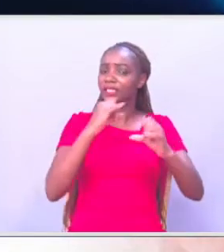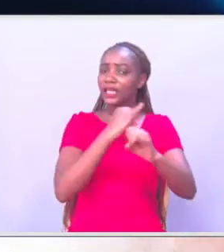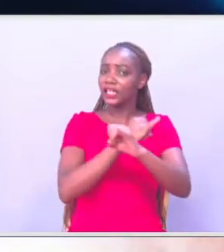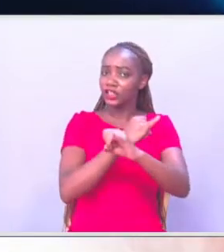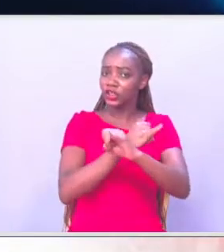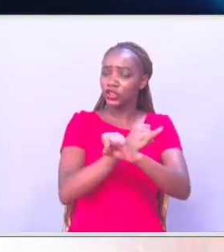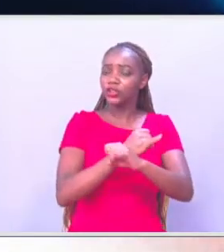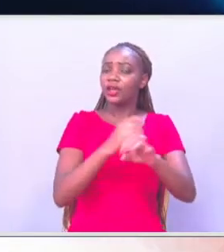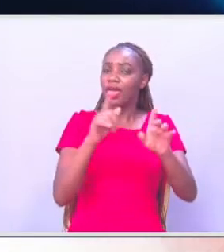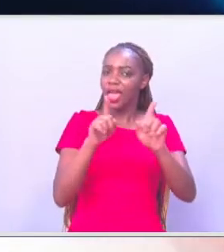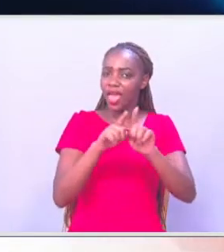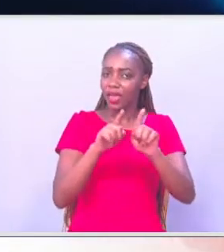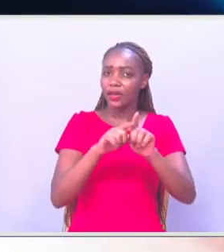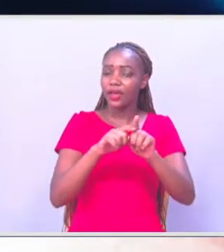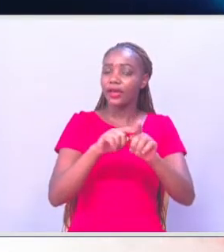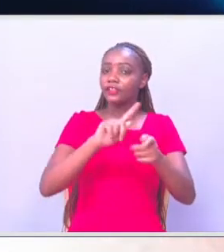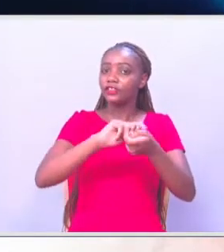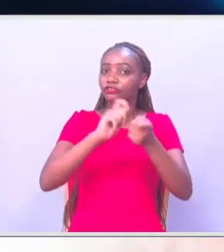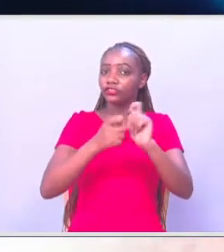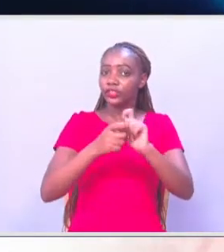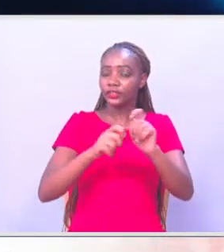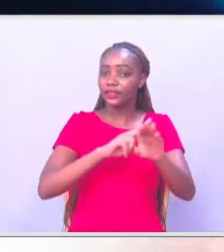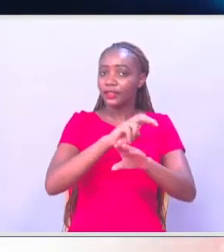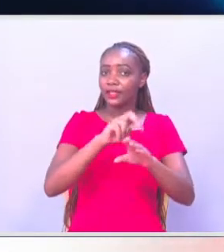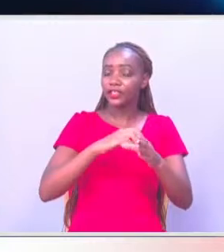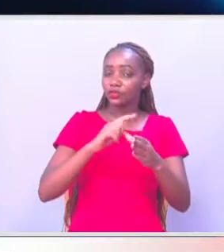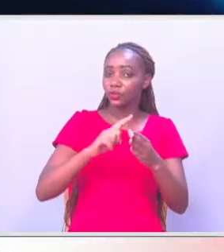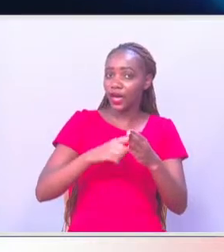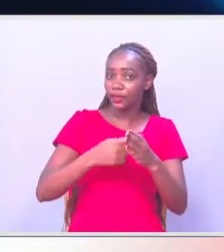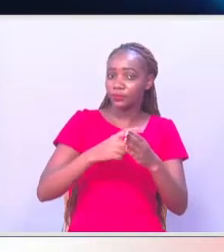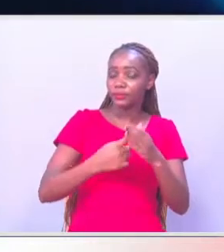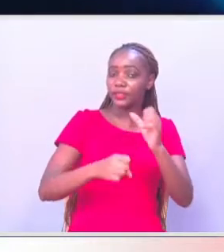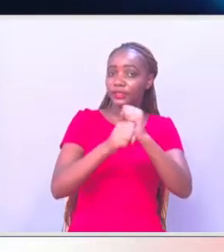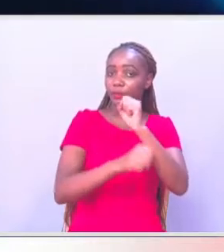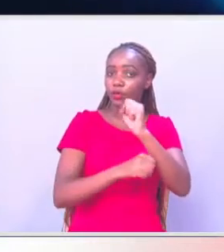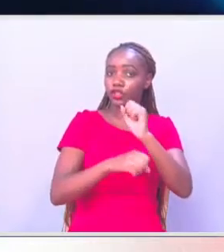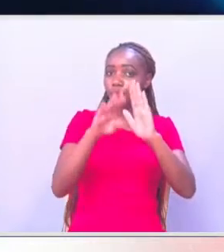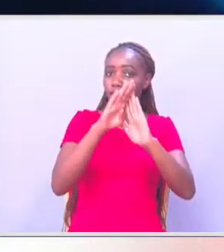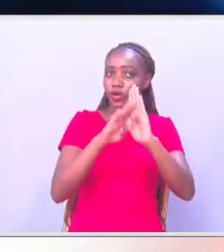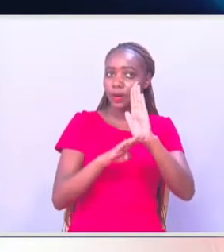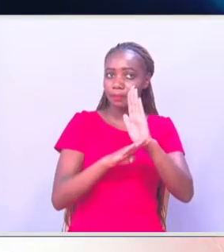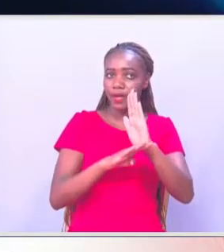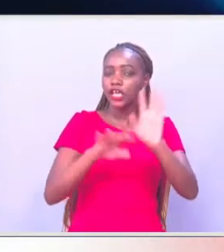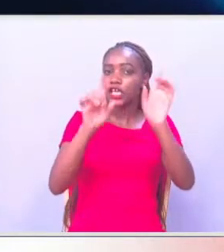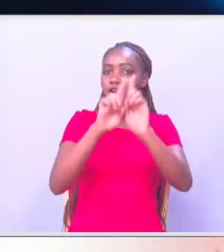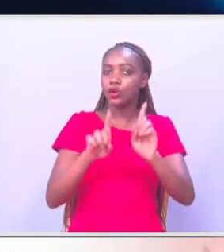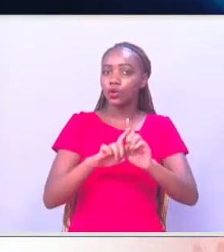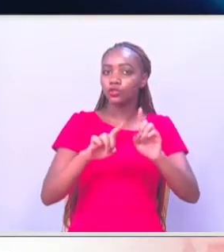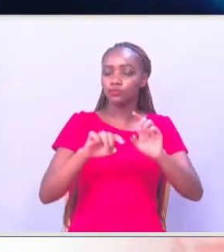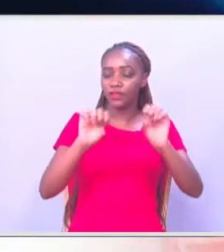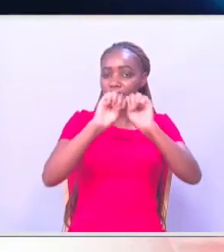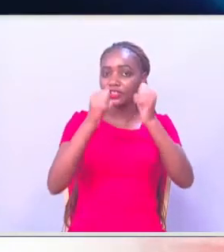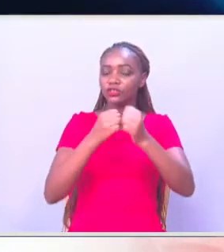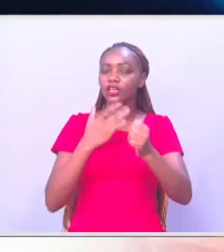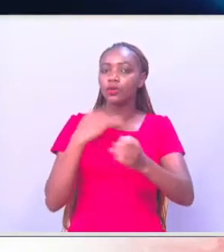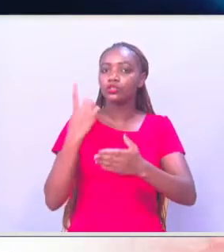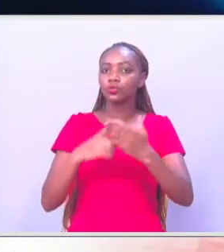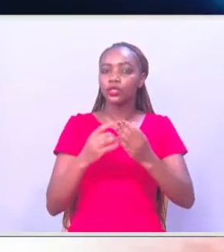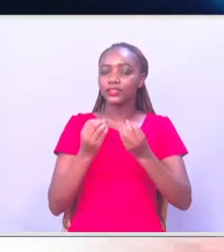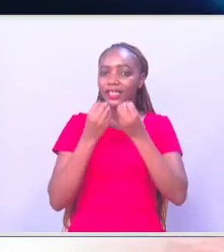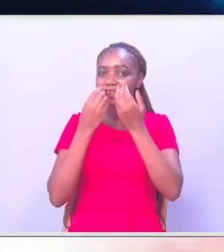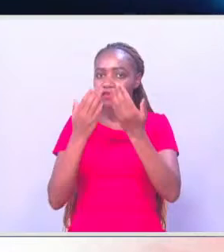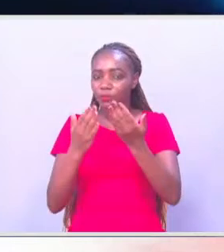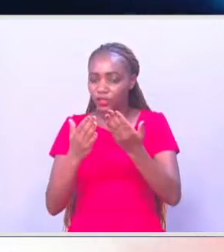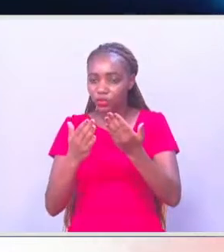and transform the National Albinism Sunscreen Support Program. The society wants the information to be well